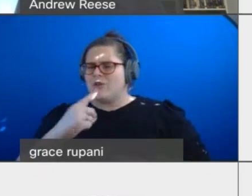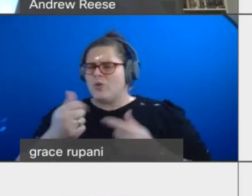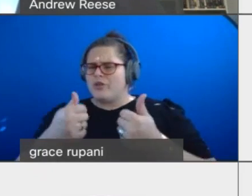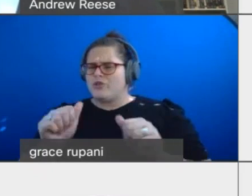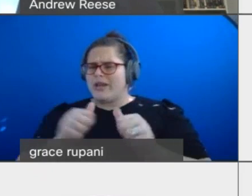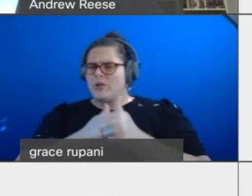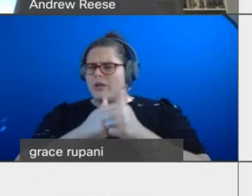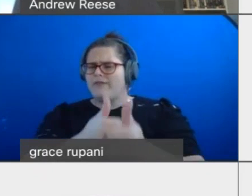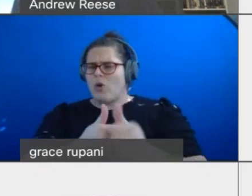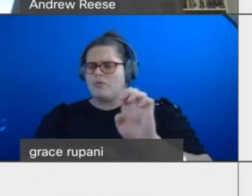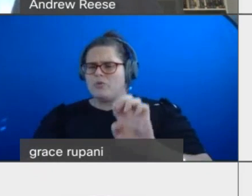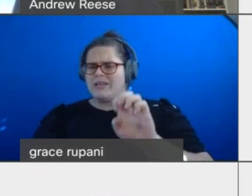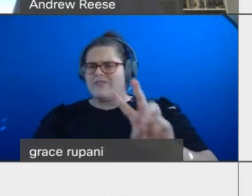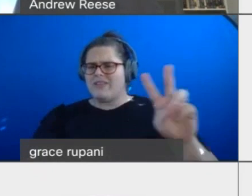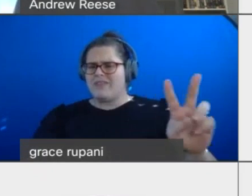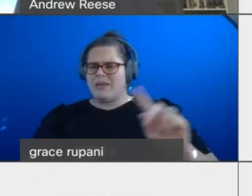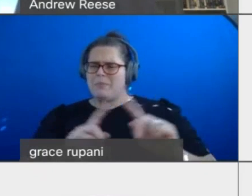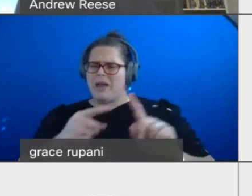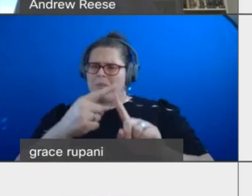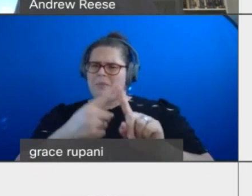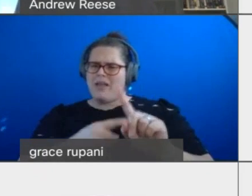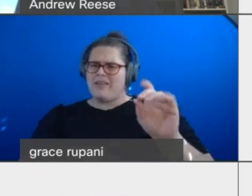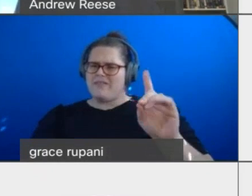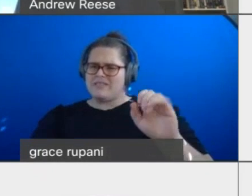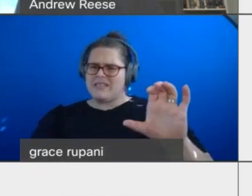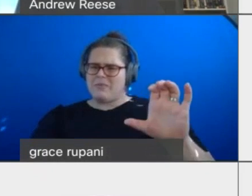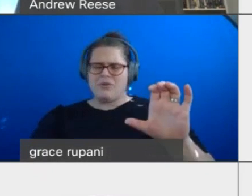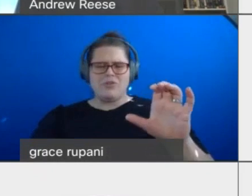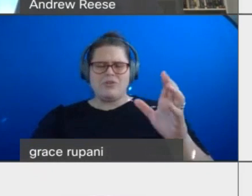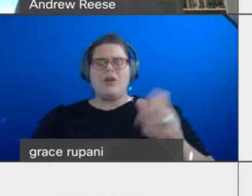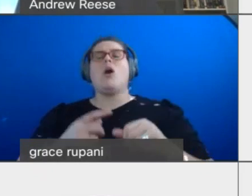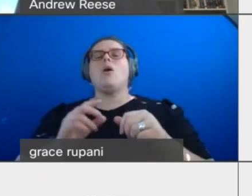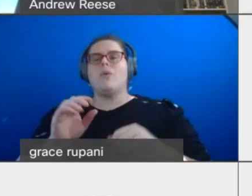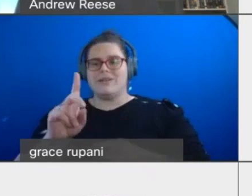However, December is too short to do so.